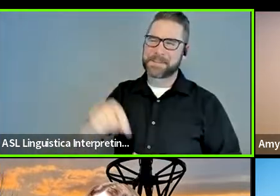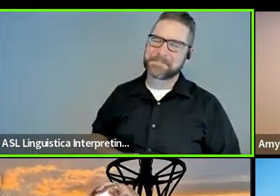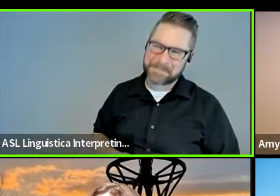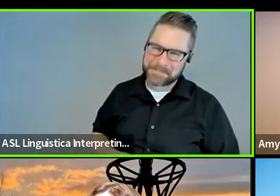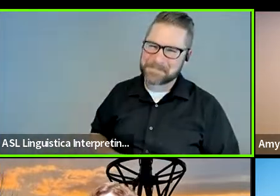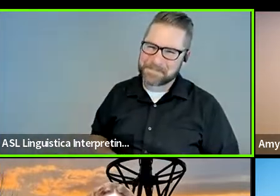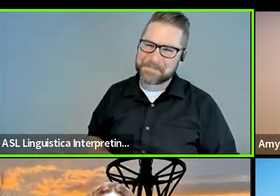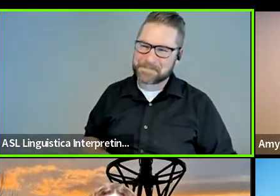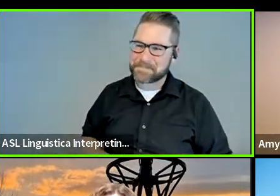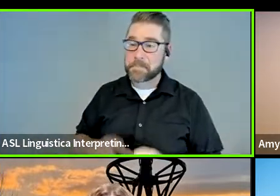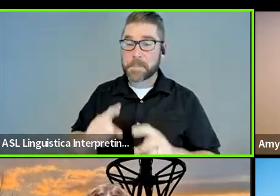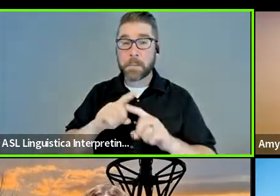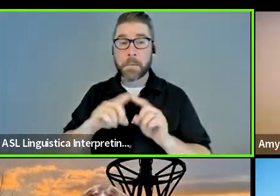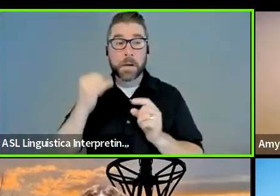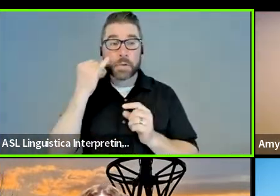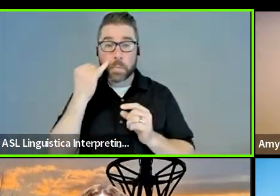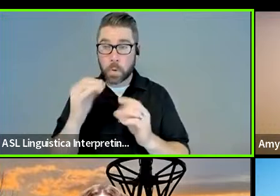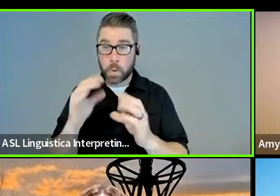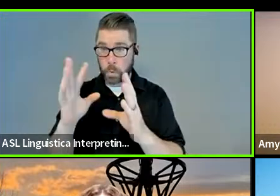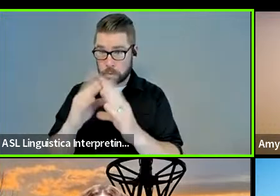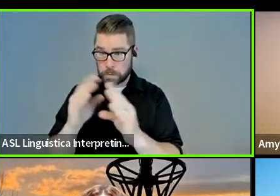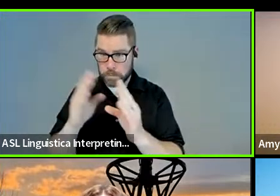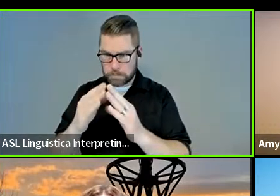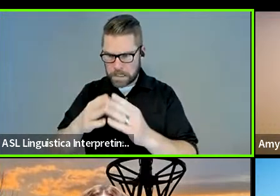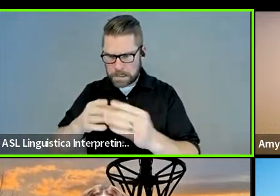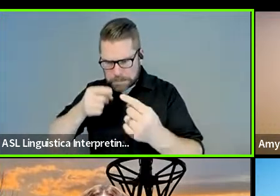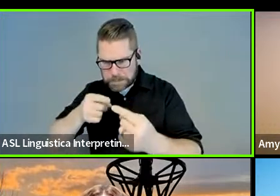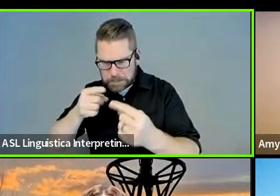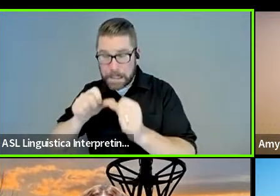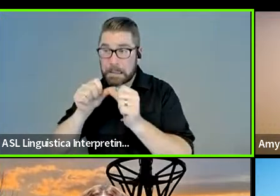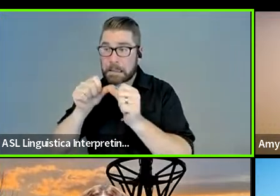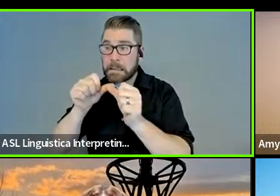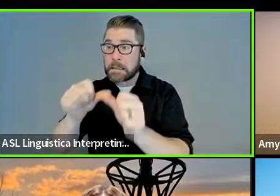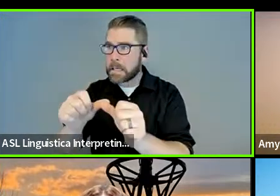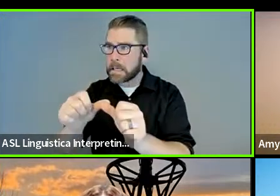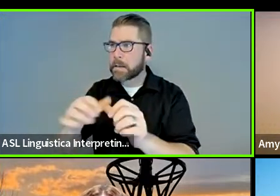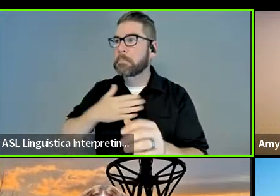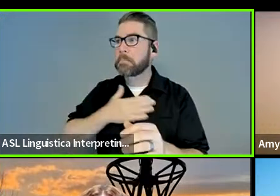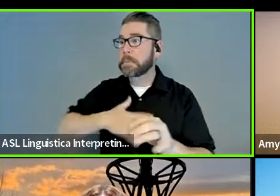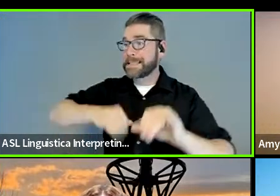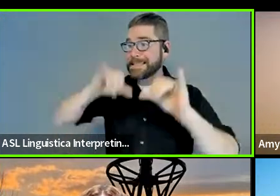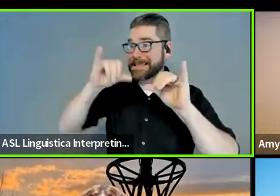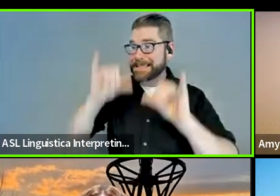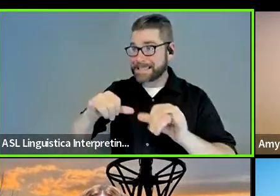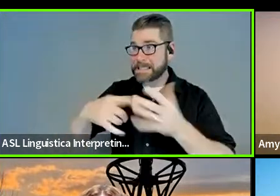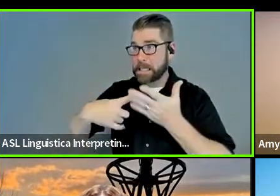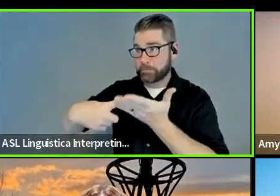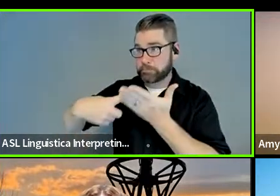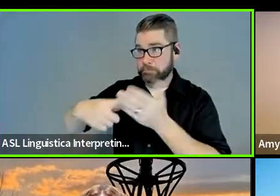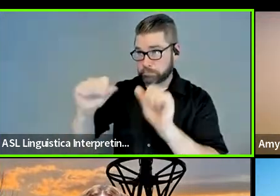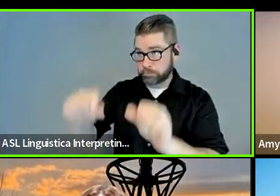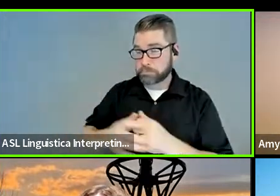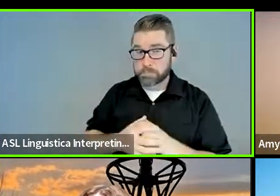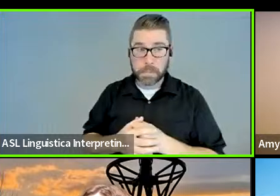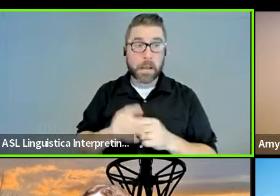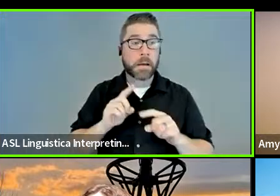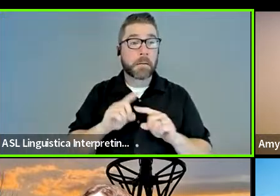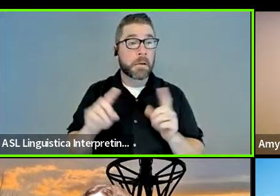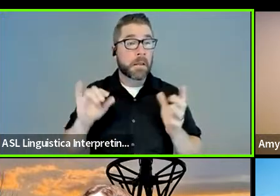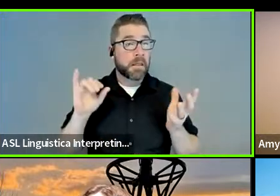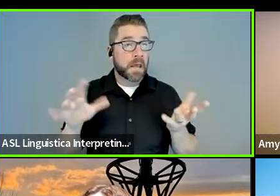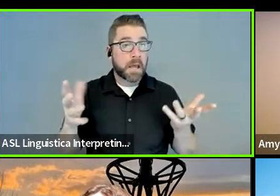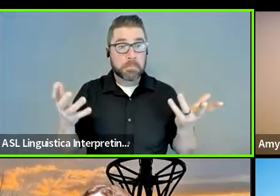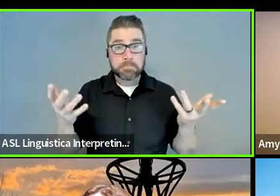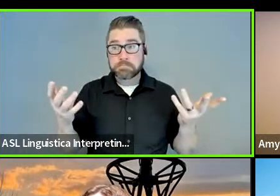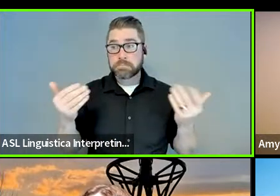of the meeting, please do stay on and we can troubleshoot that. All right. Well, with that said, we're going to go ahead and start